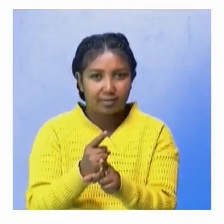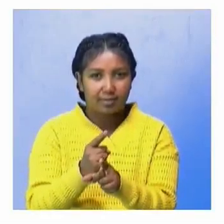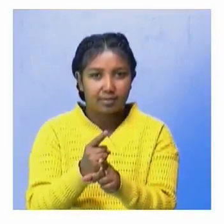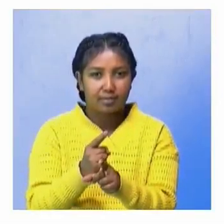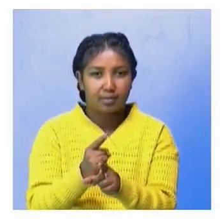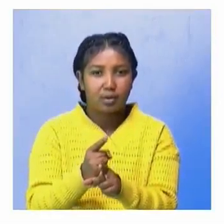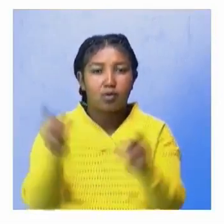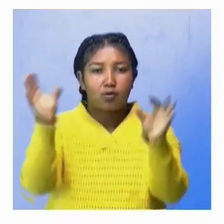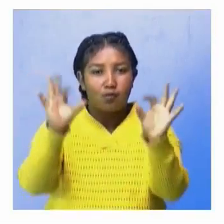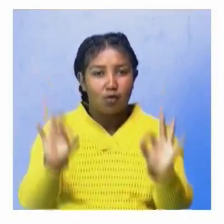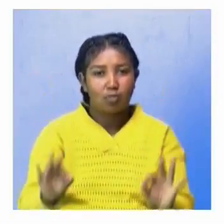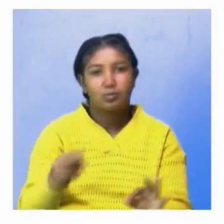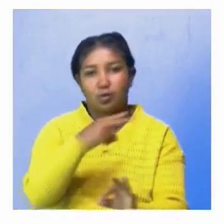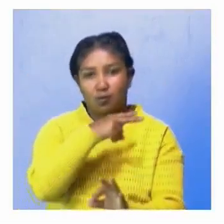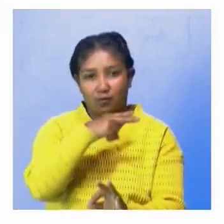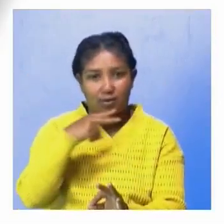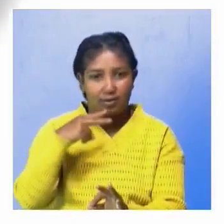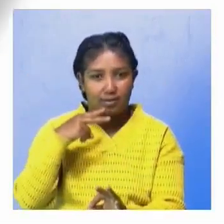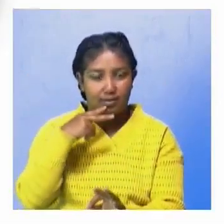form of verb.